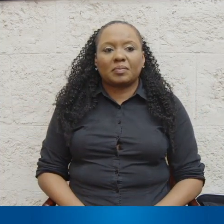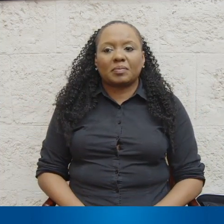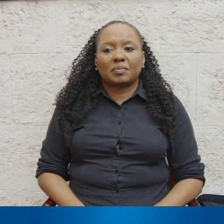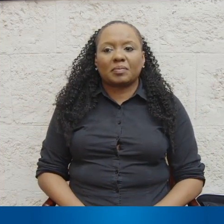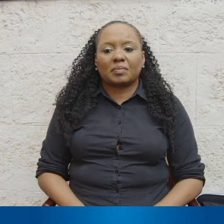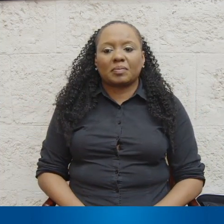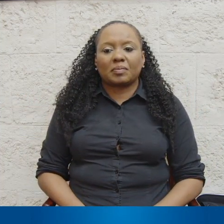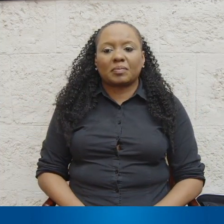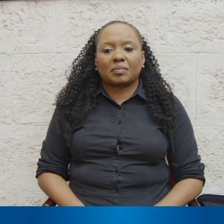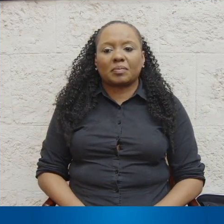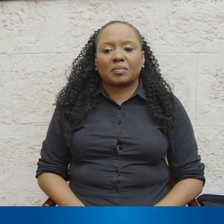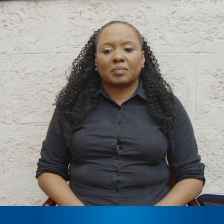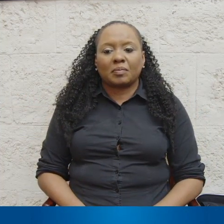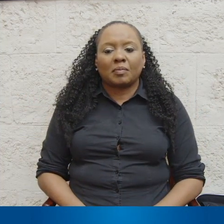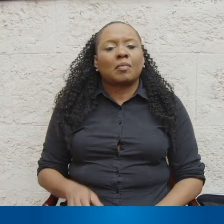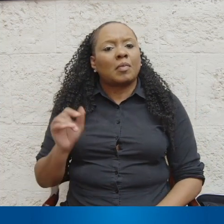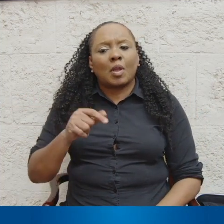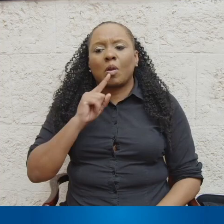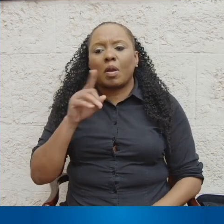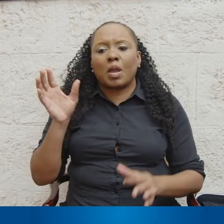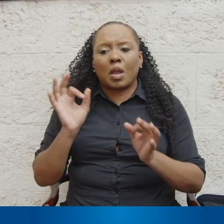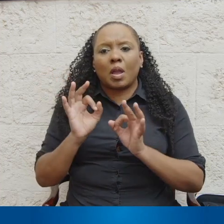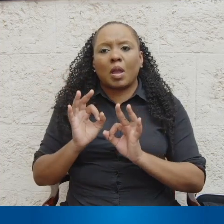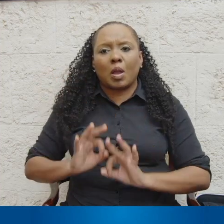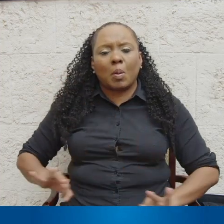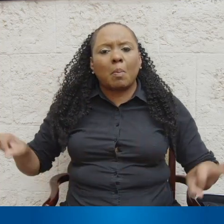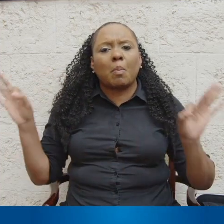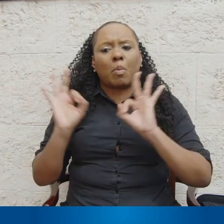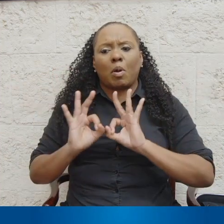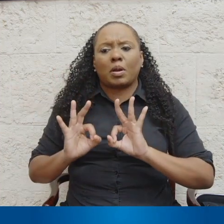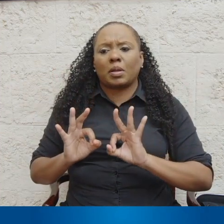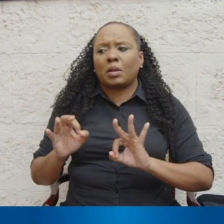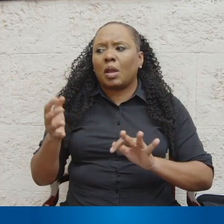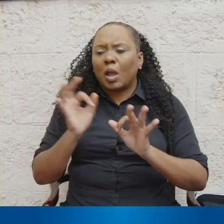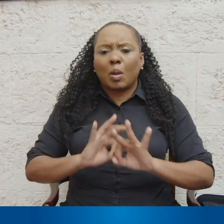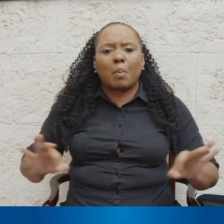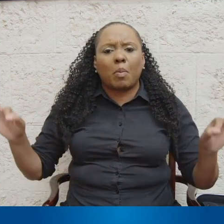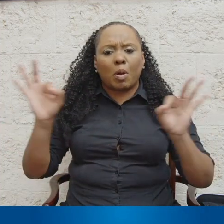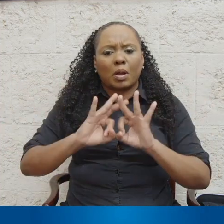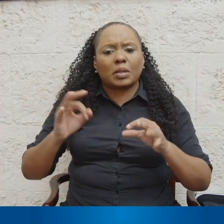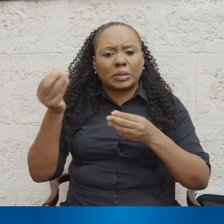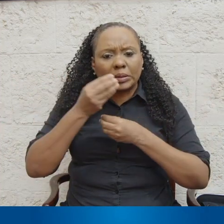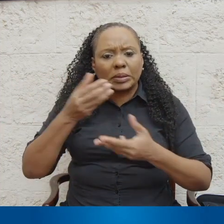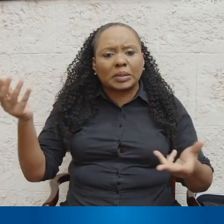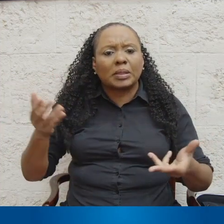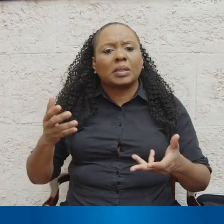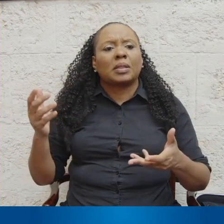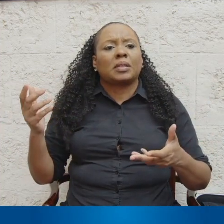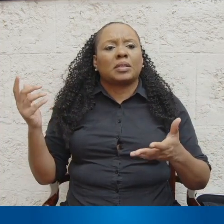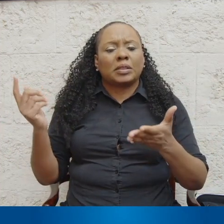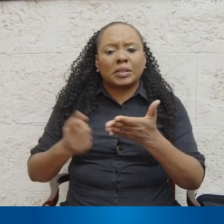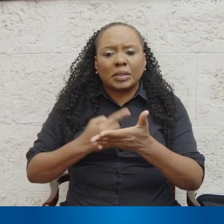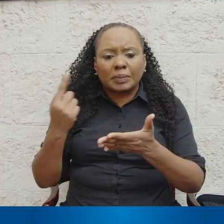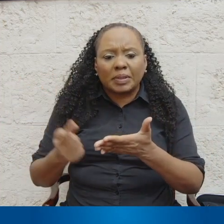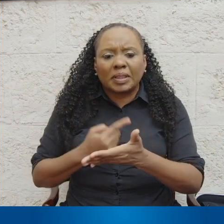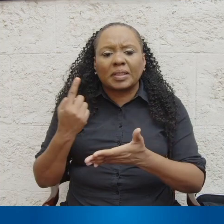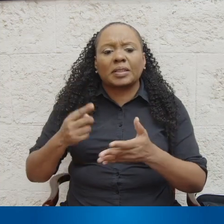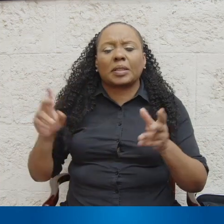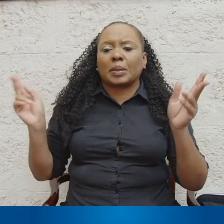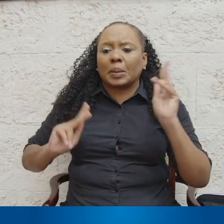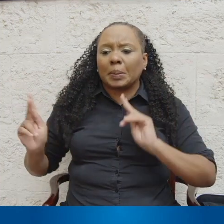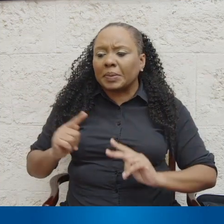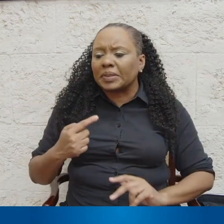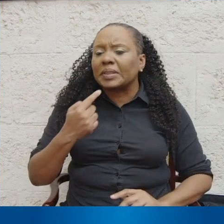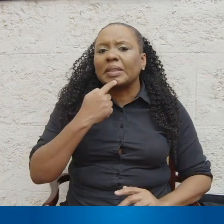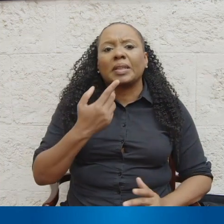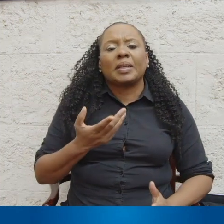a critical message that we want to be able to get forward. People sometimes have suggested,